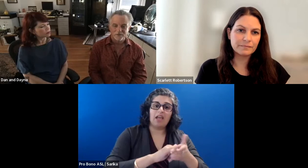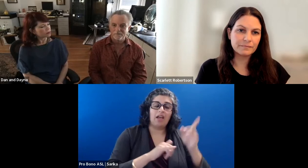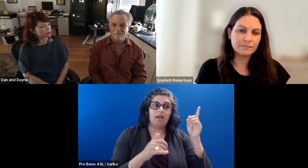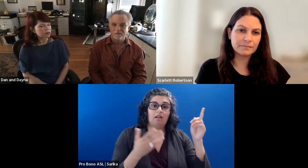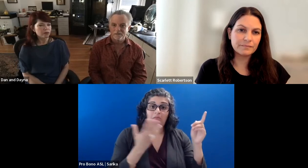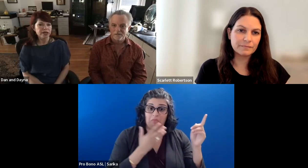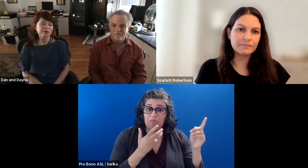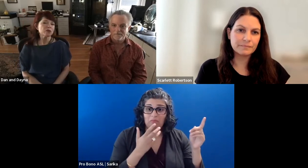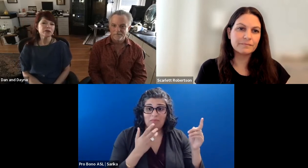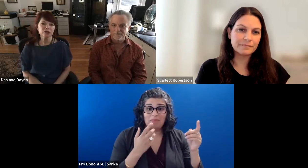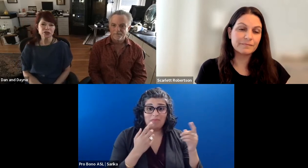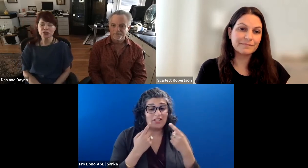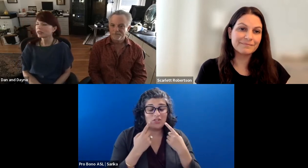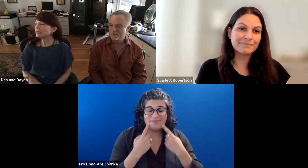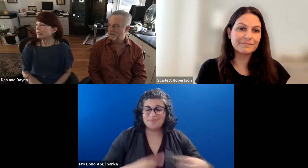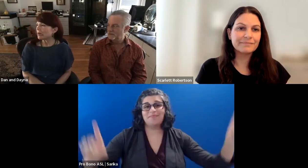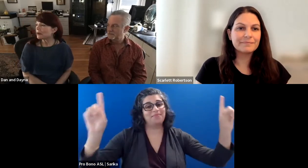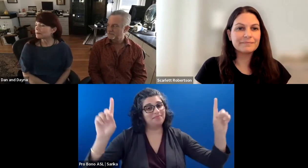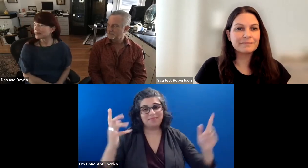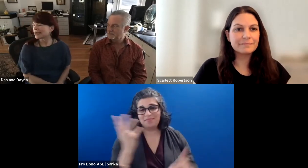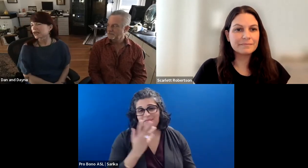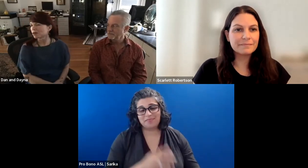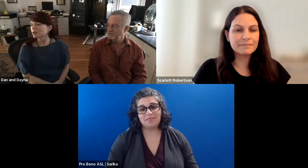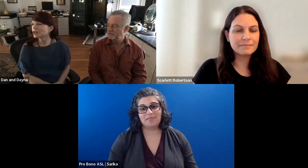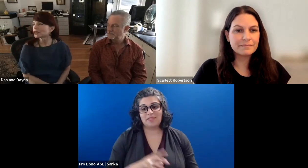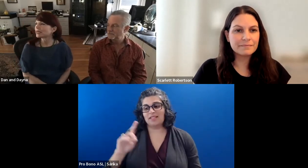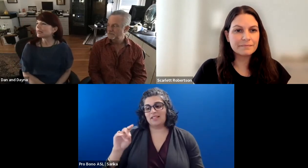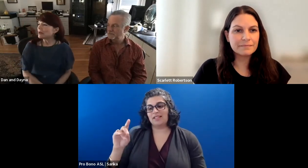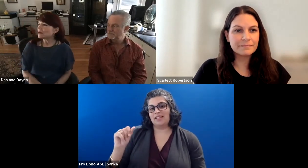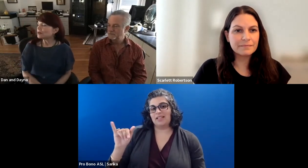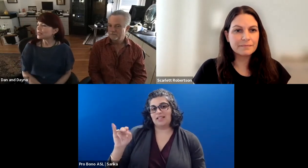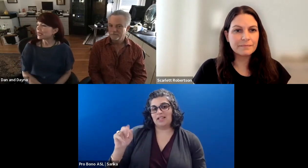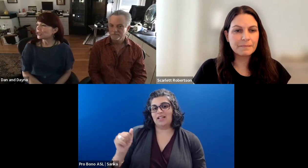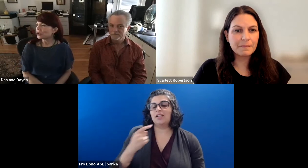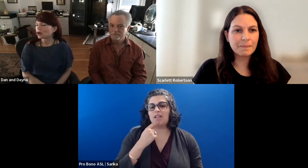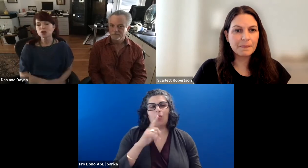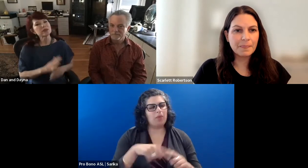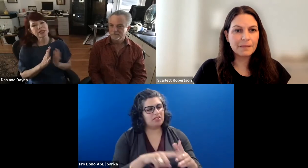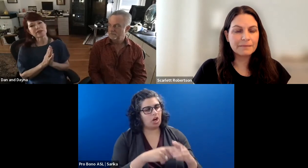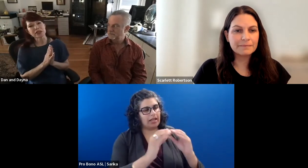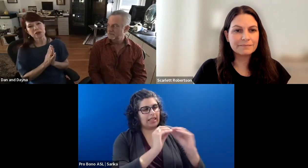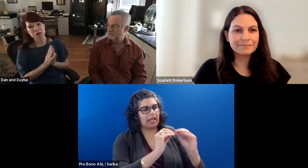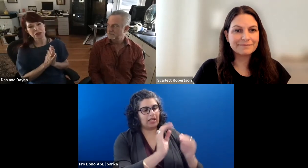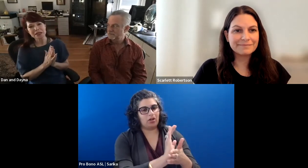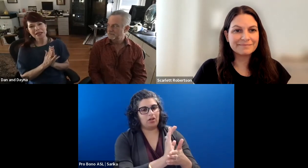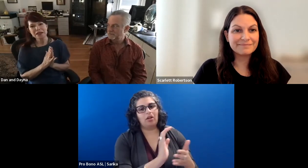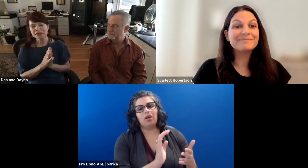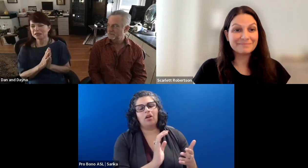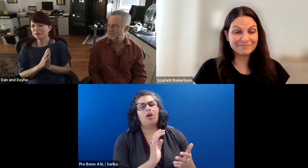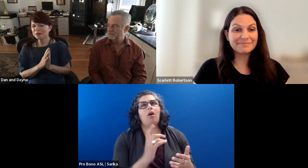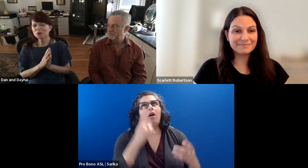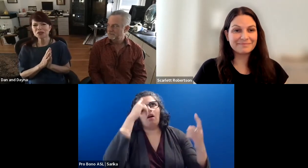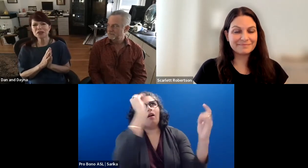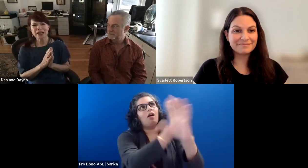the dream. Right. I mean, when we first started in the editing room, especially, we would say, you know, our dream is to have a theatrical,